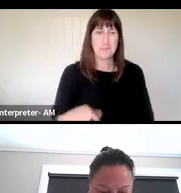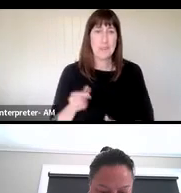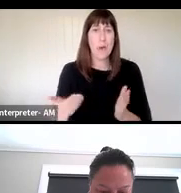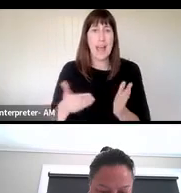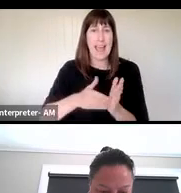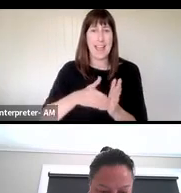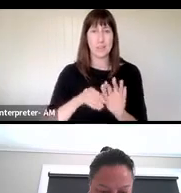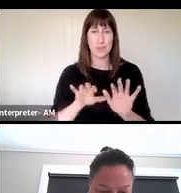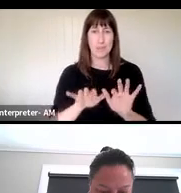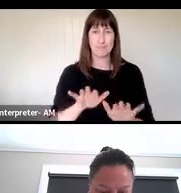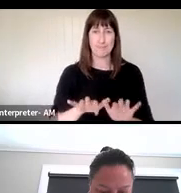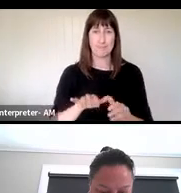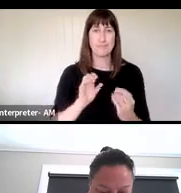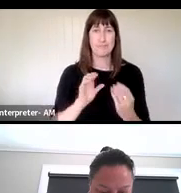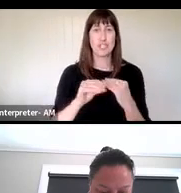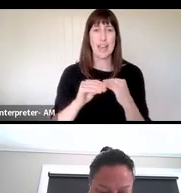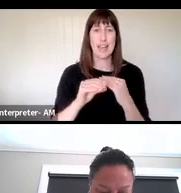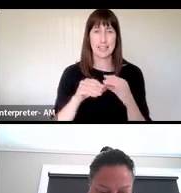chat. Of